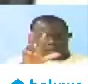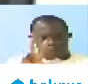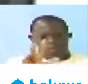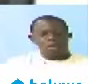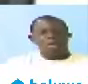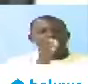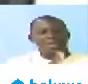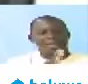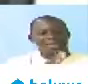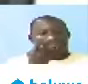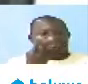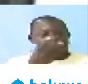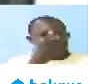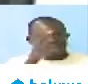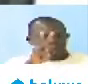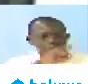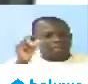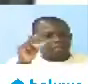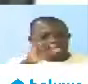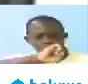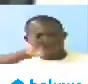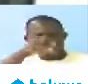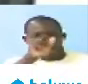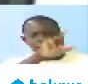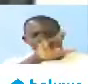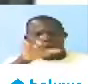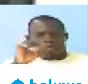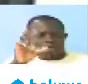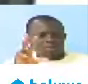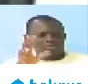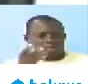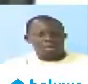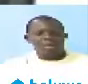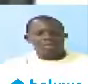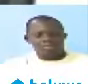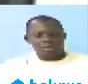But his real surname is not Jallo. His